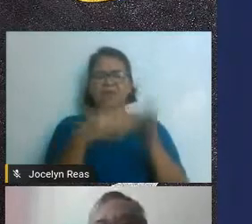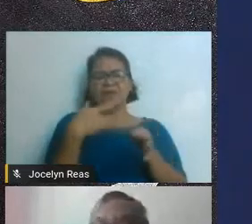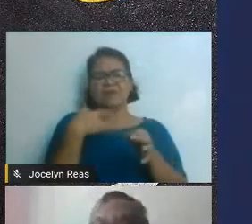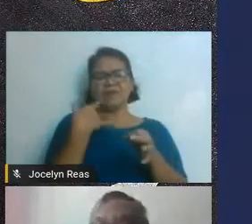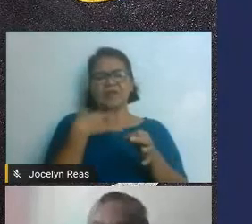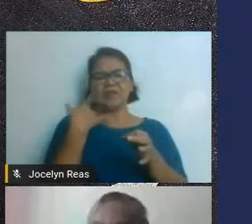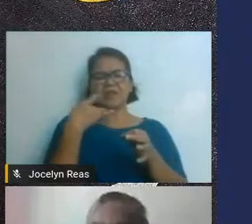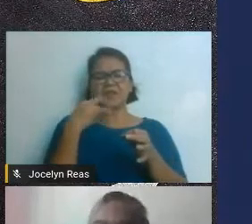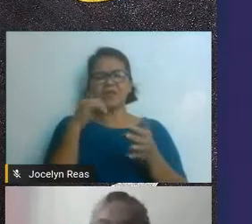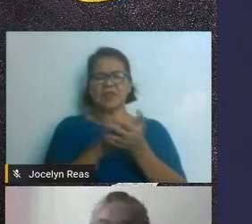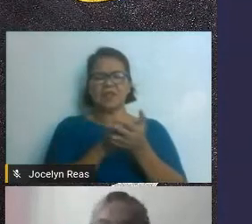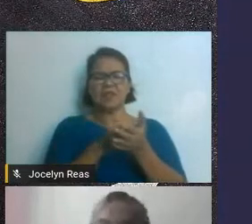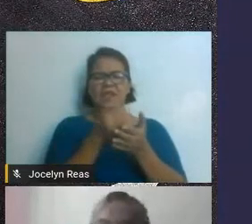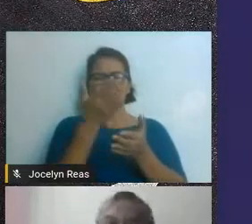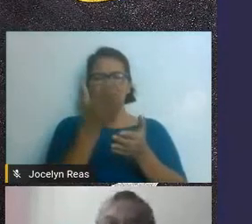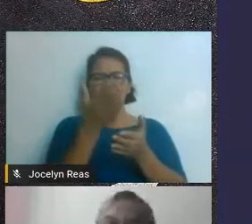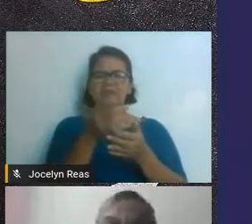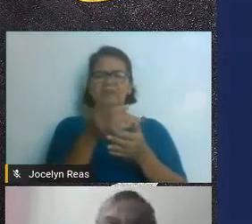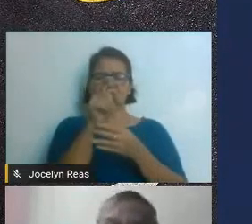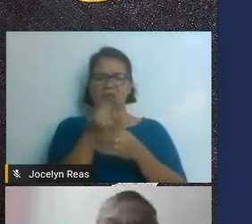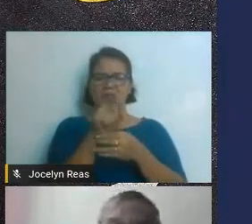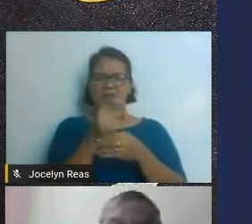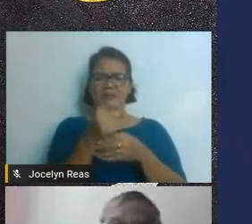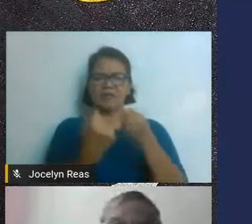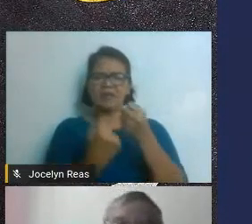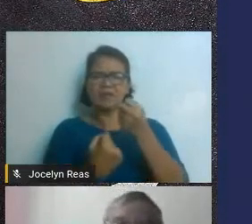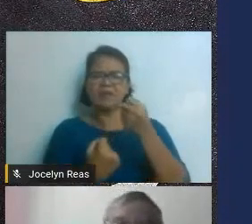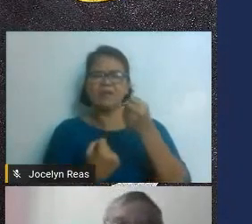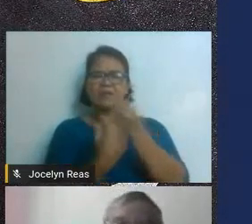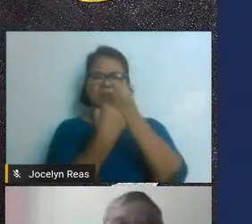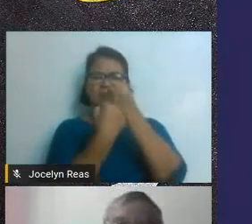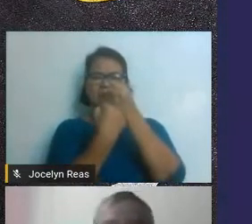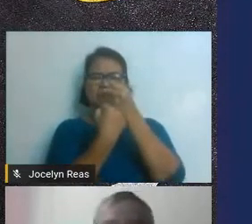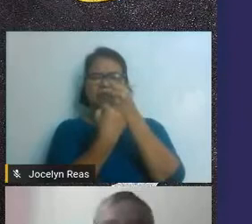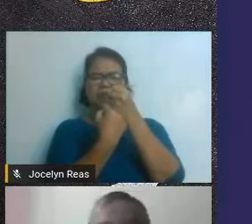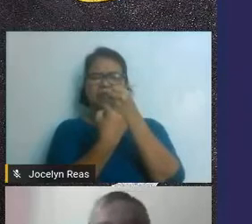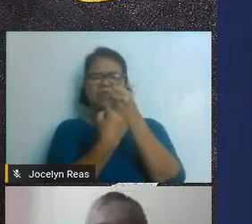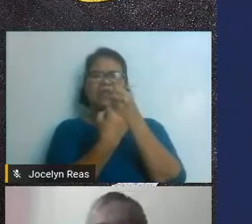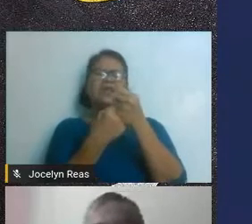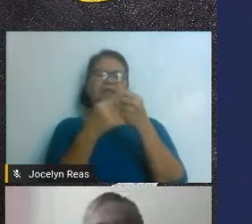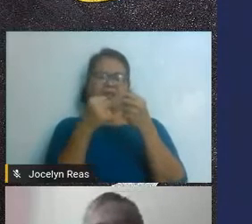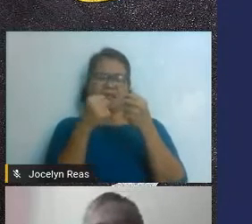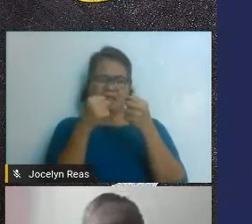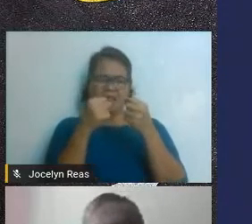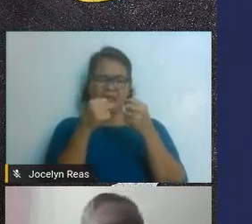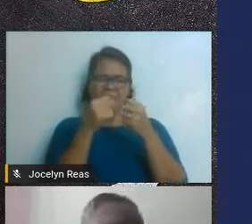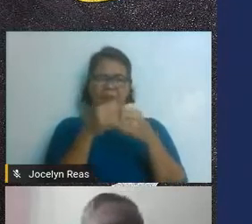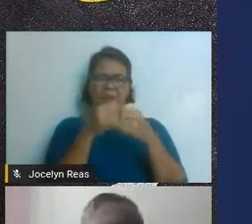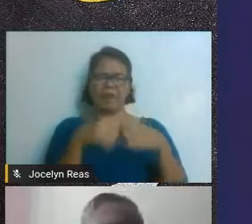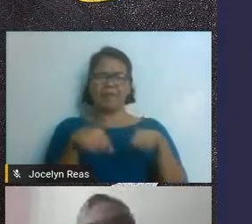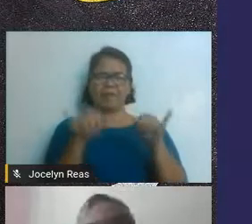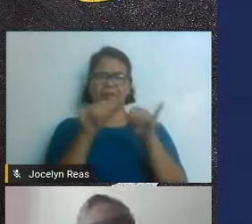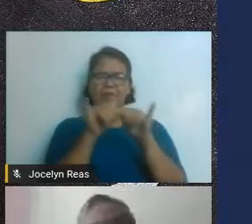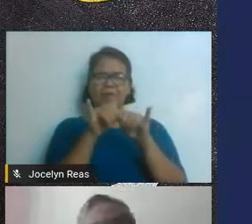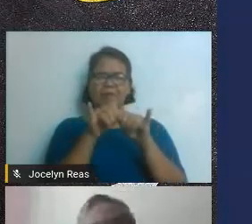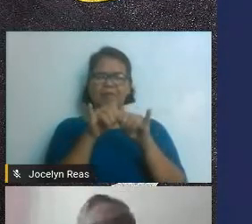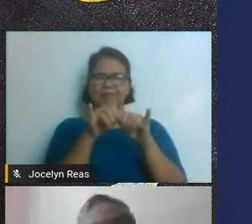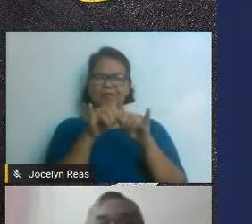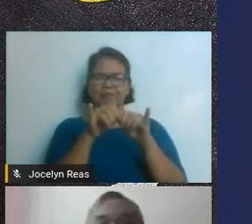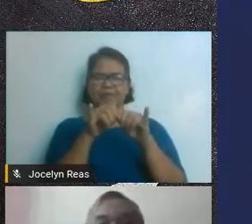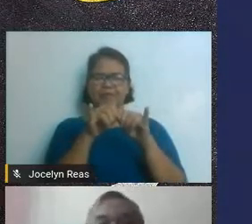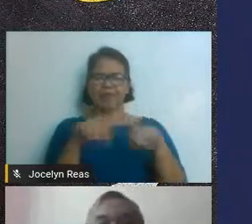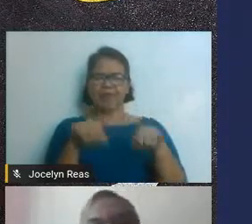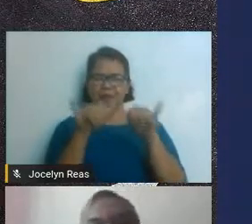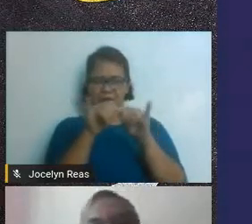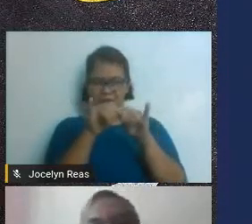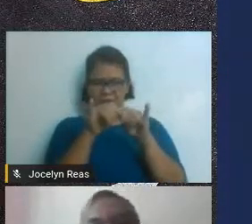to supplement, to again take back a few items in our curriculum guide that will